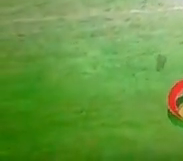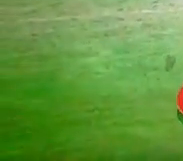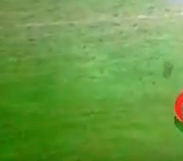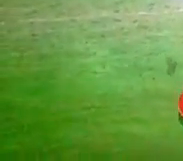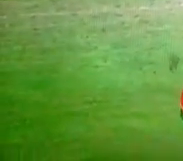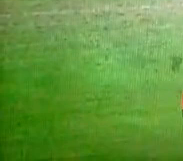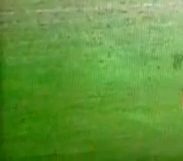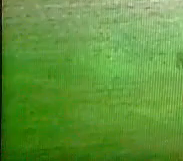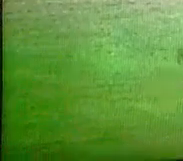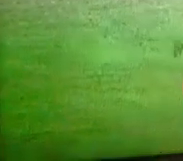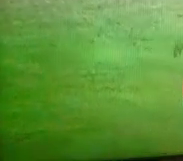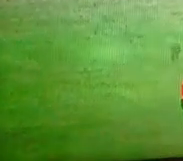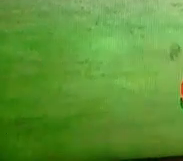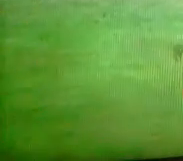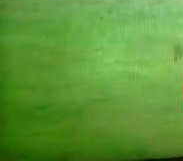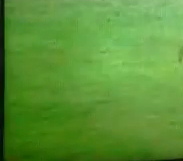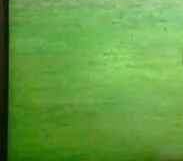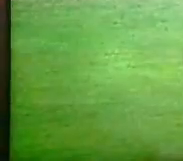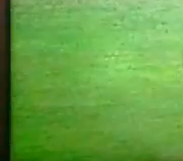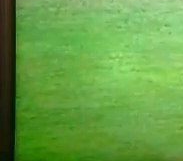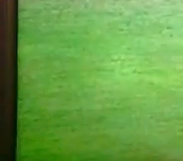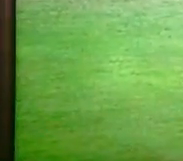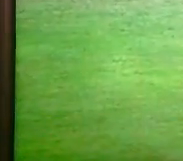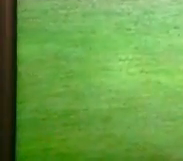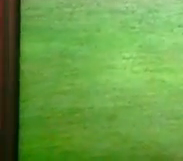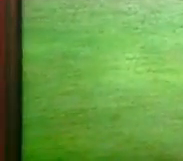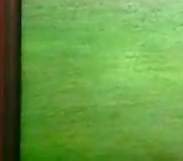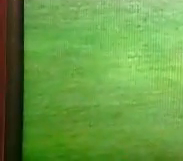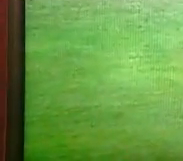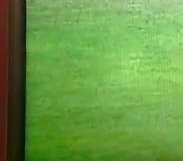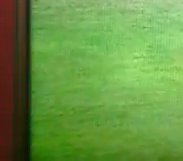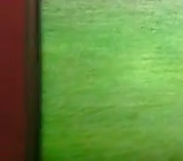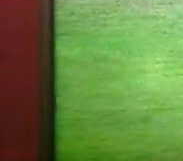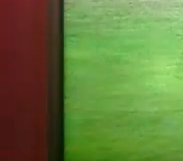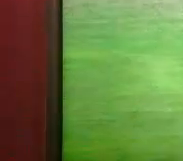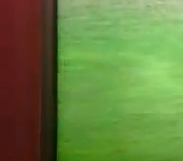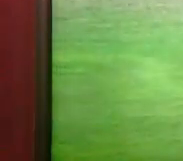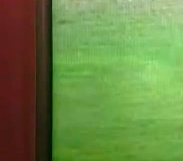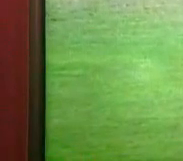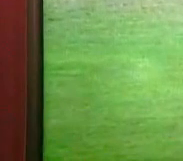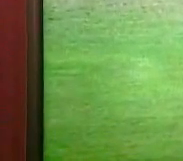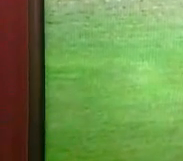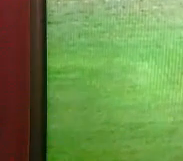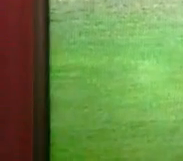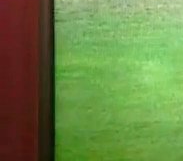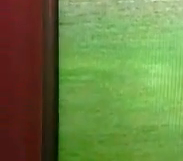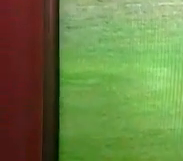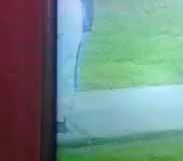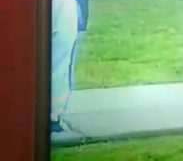precision and timing. Yes. Back band lift and handspring in pairs. That's what we are watching now.